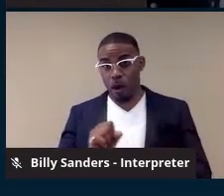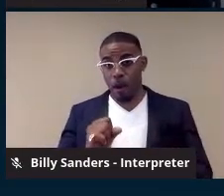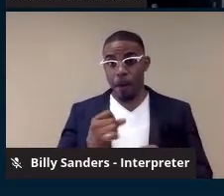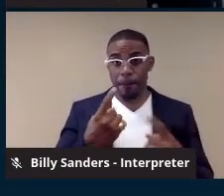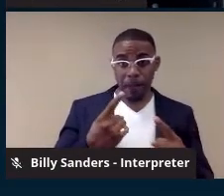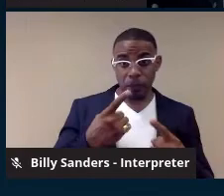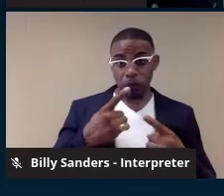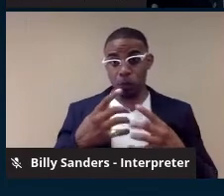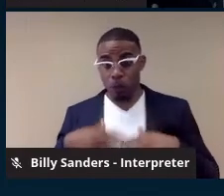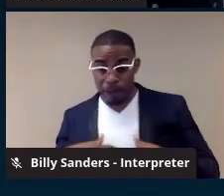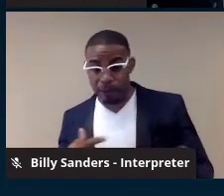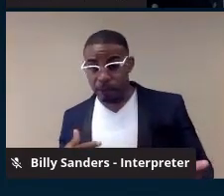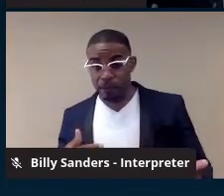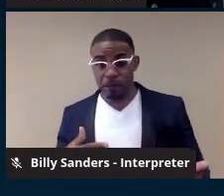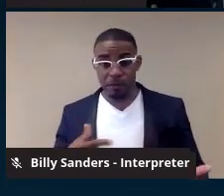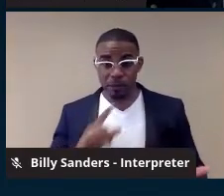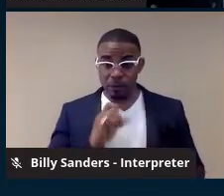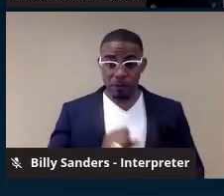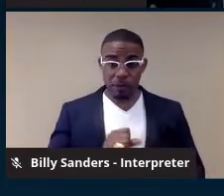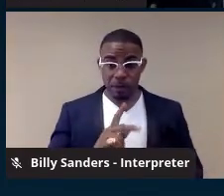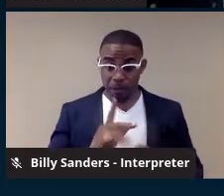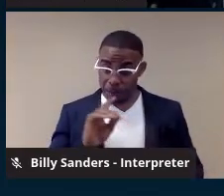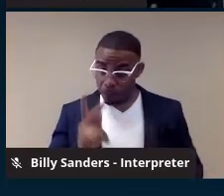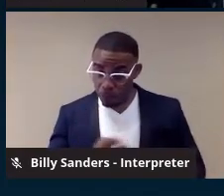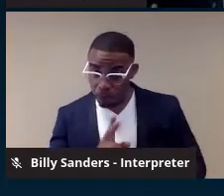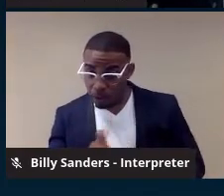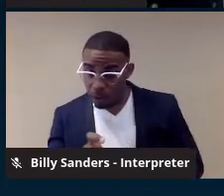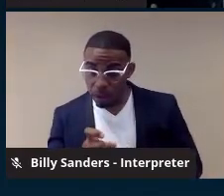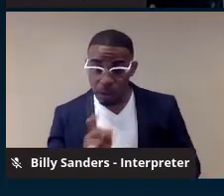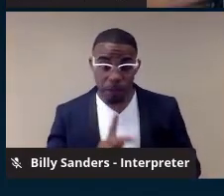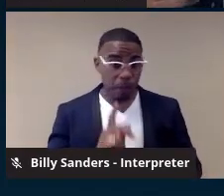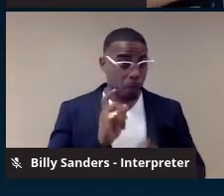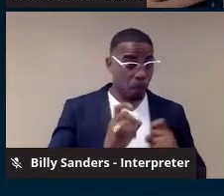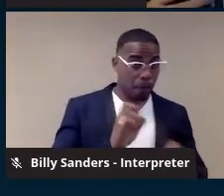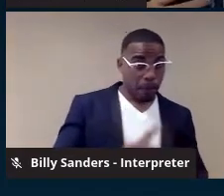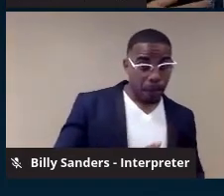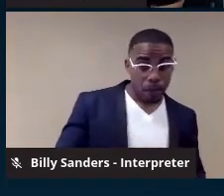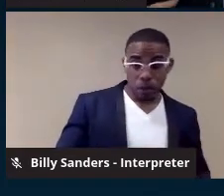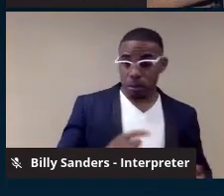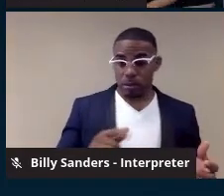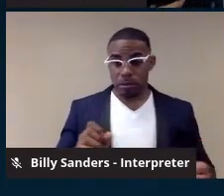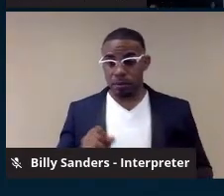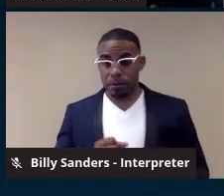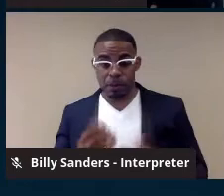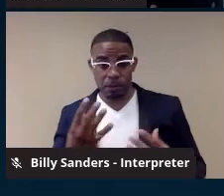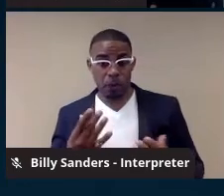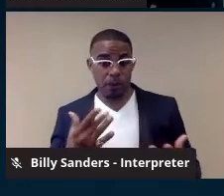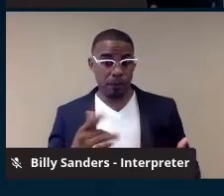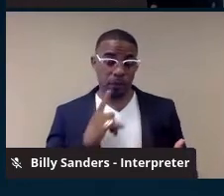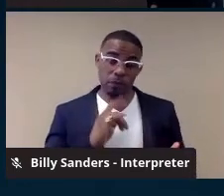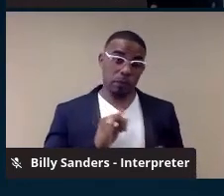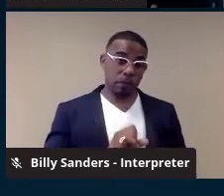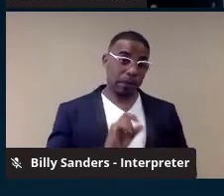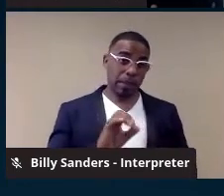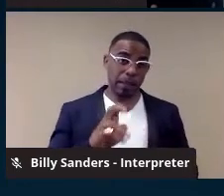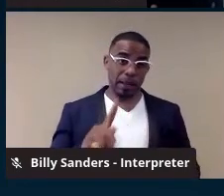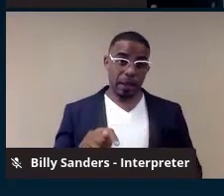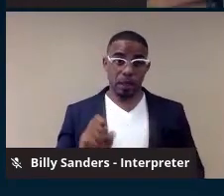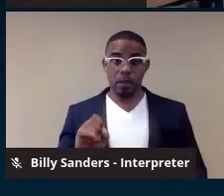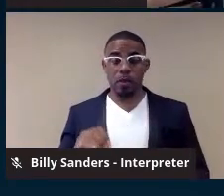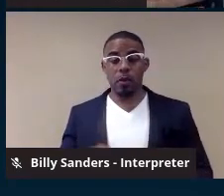really, isn't it? It's do people use it? Are people contributing back? It's Microsoft. It's part of the .NET, so